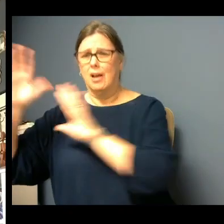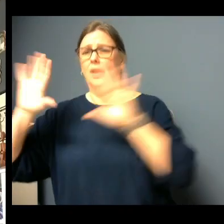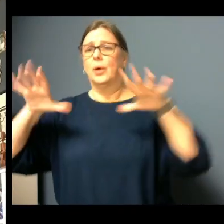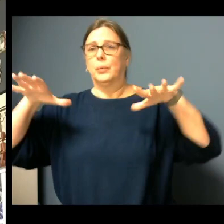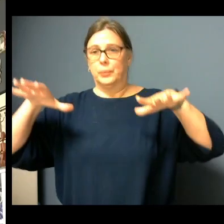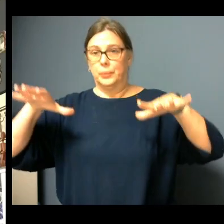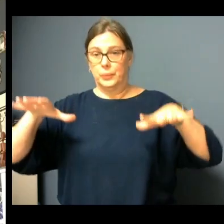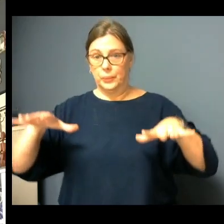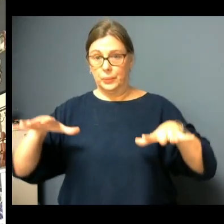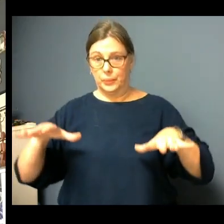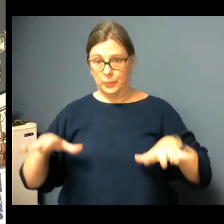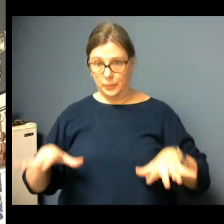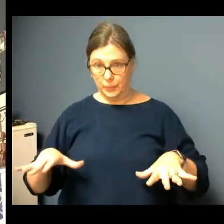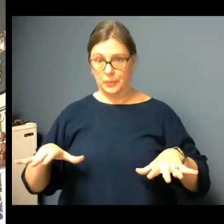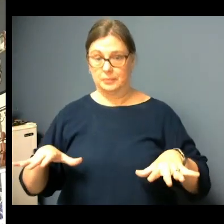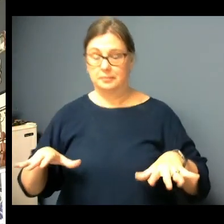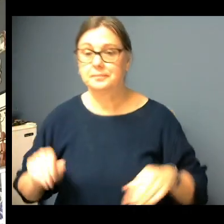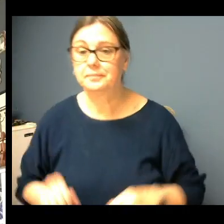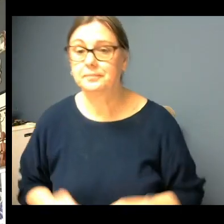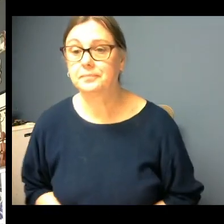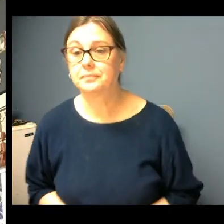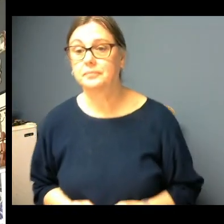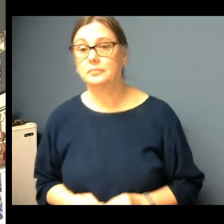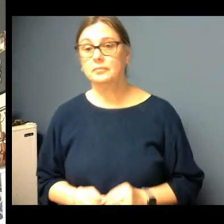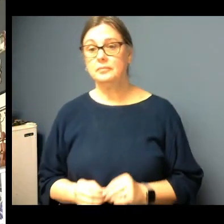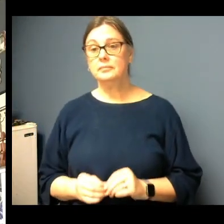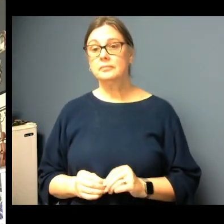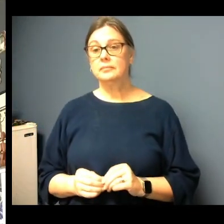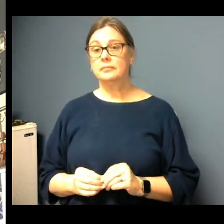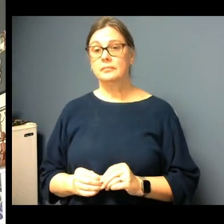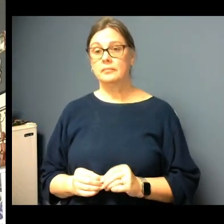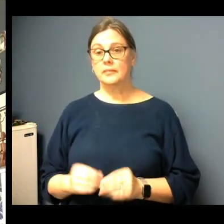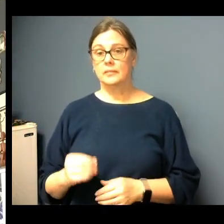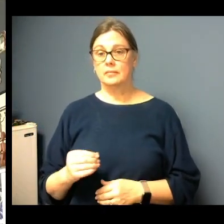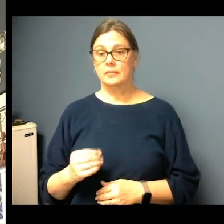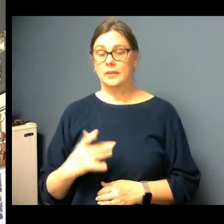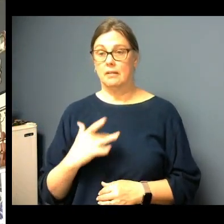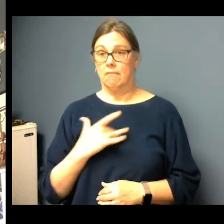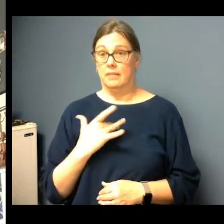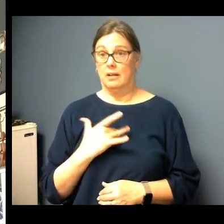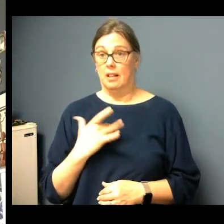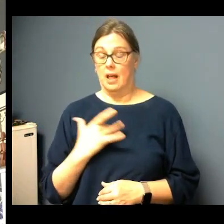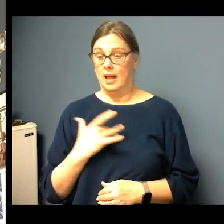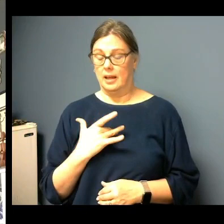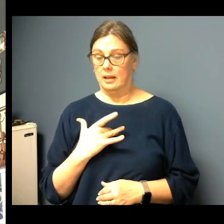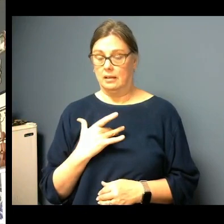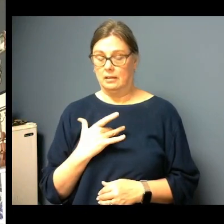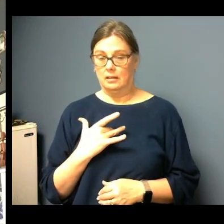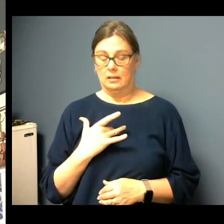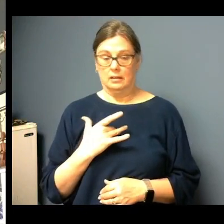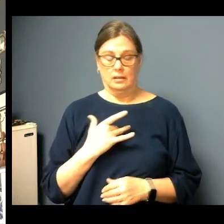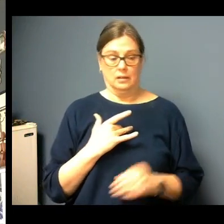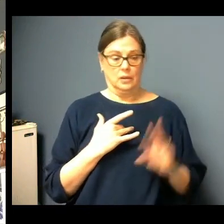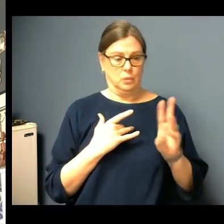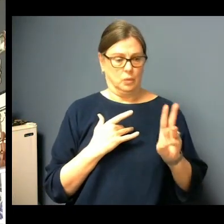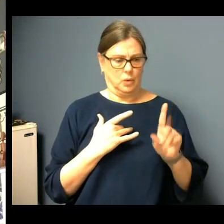20s, and then before that was World War One. So now there's a sense of like let's just get back to